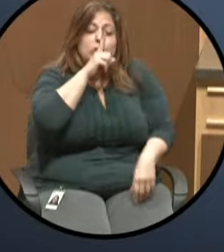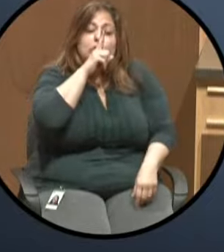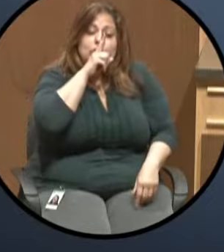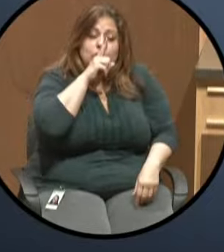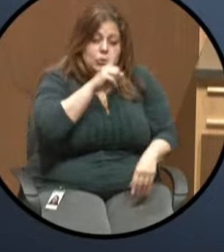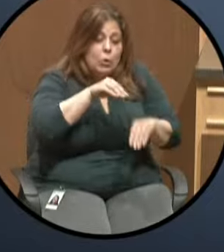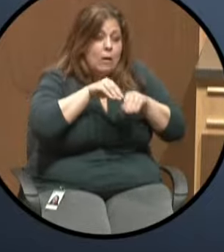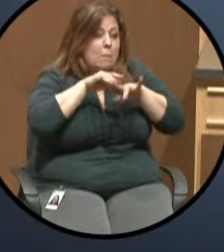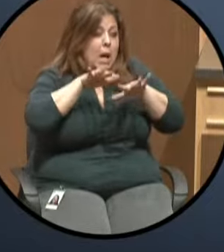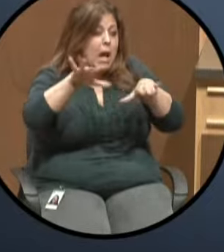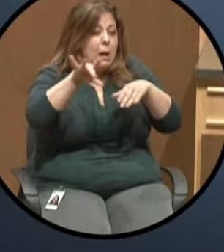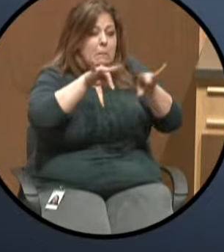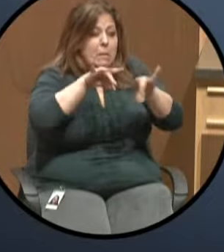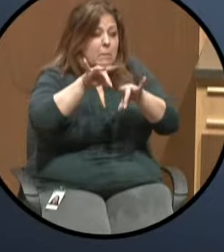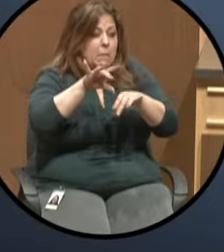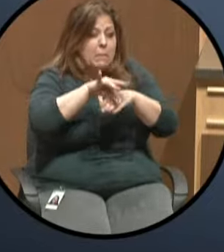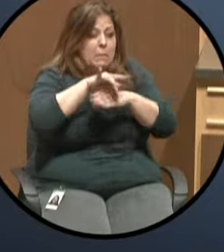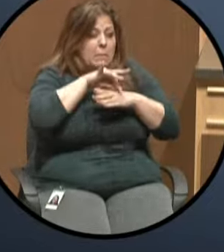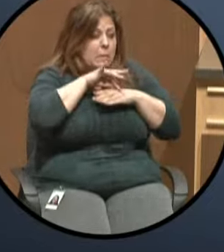transmission to our healthcare workers.